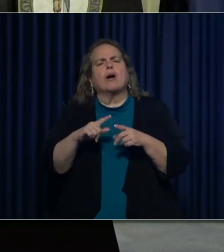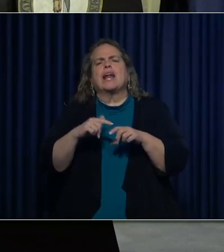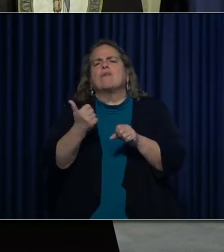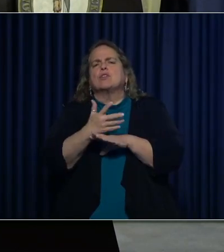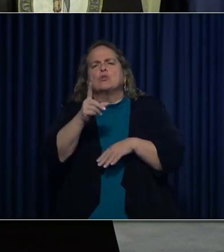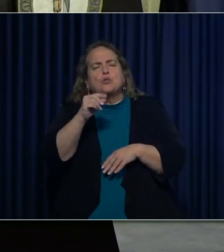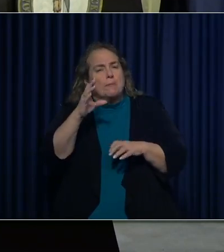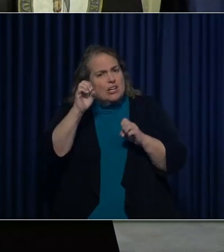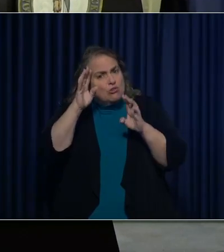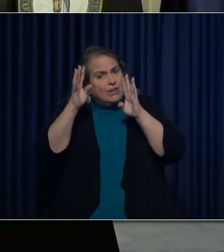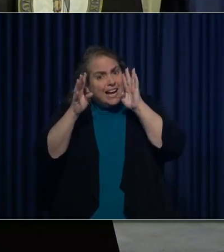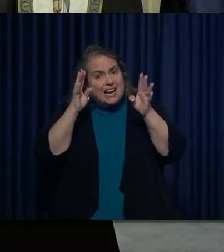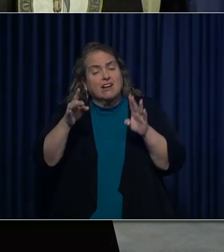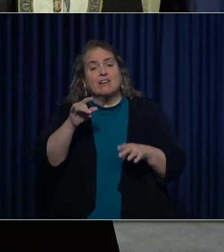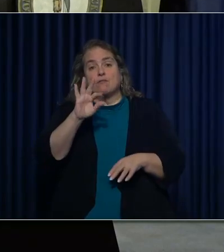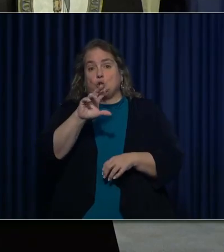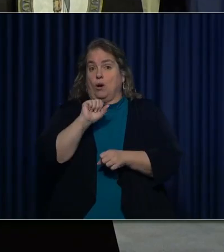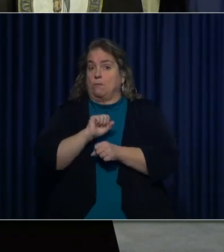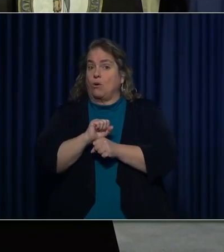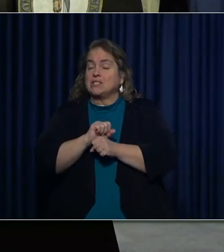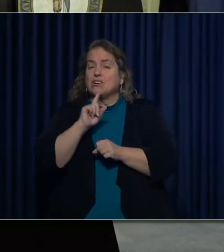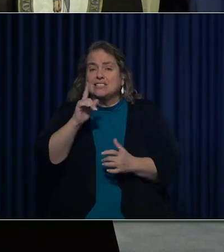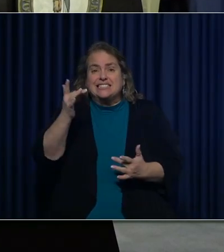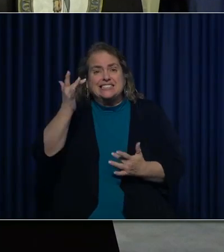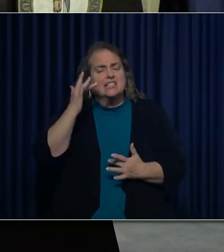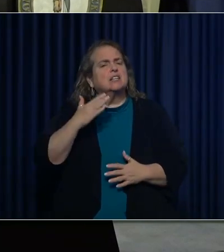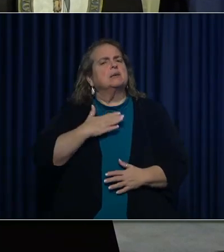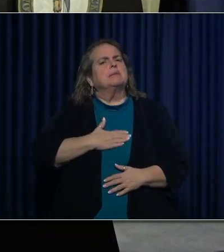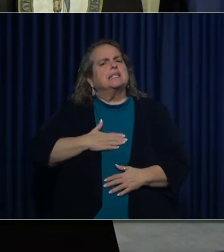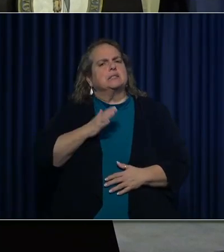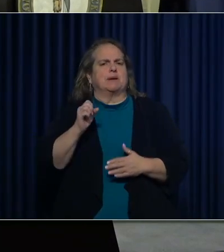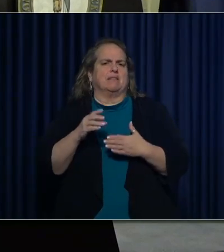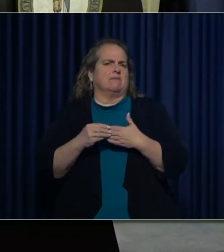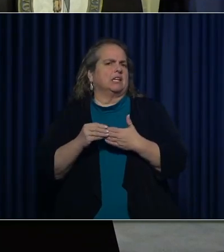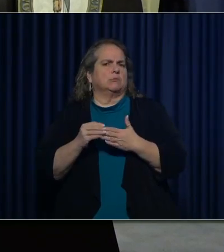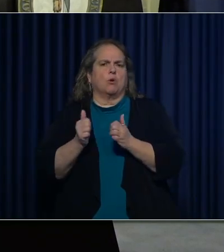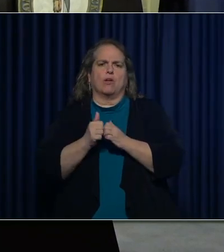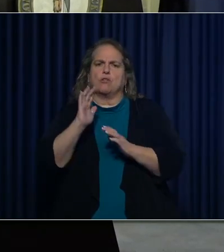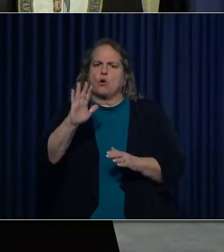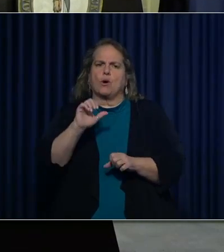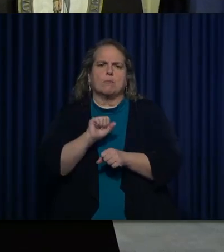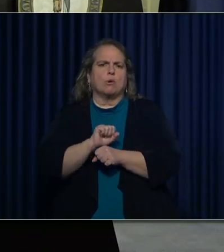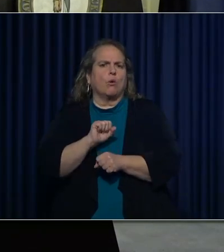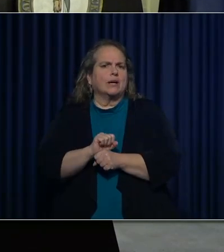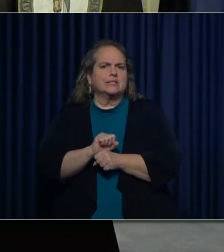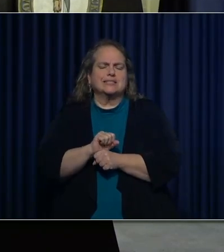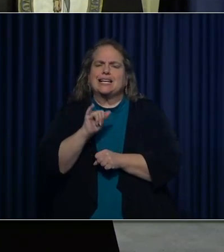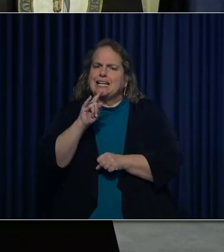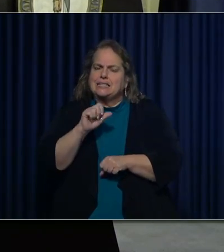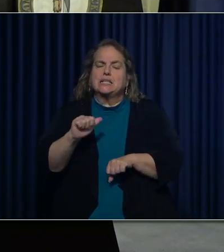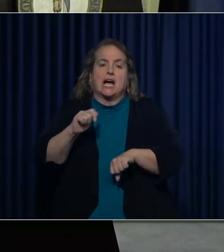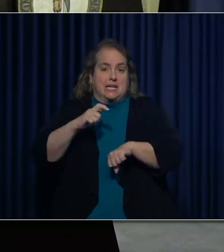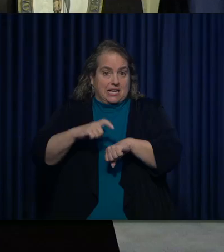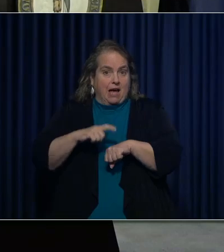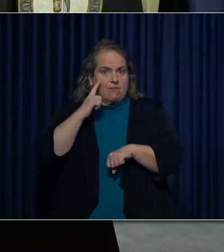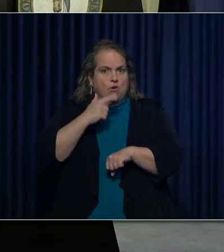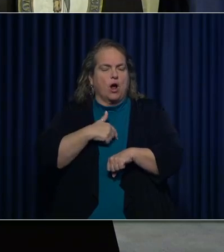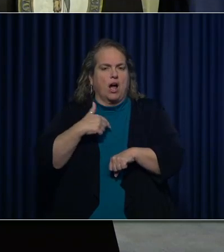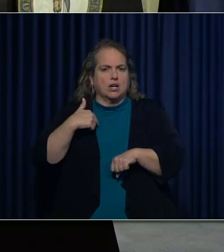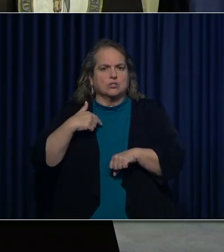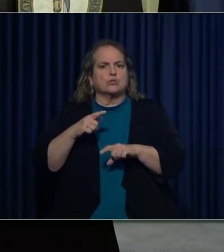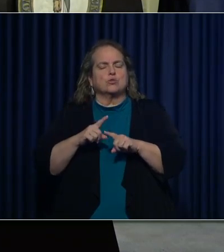Be creative. If your employees are sick, please be flexible with them. It's a time for us to enhance